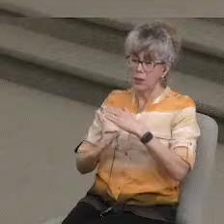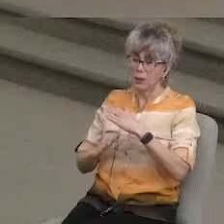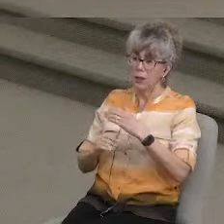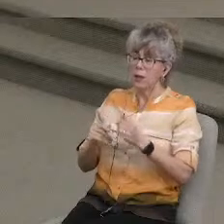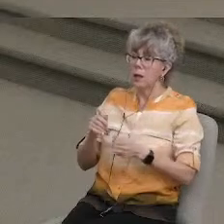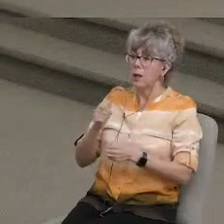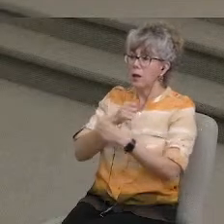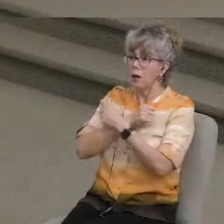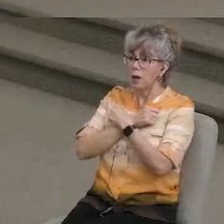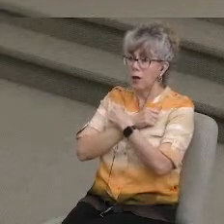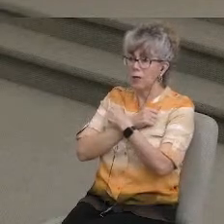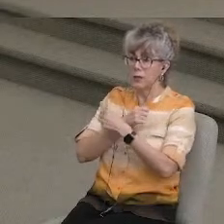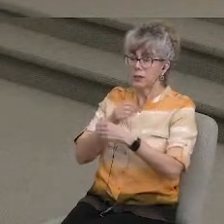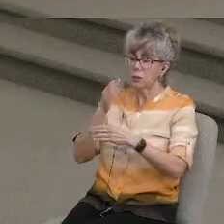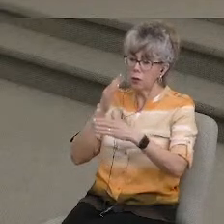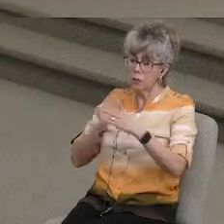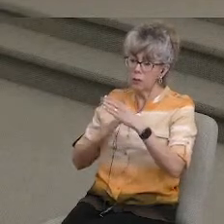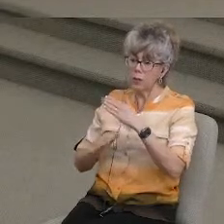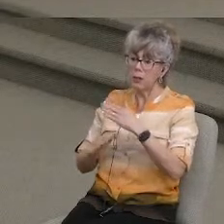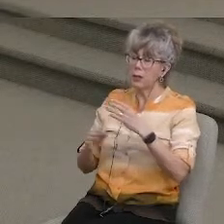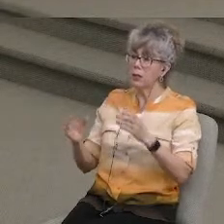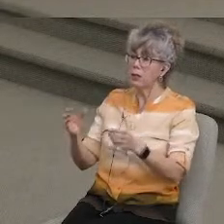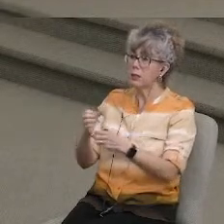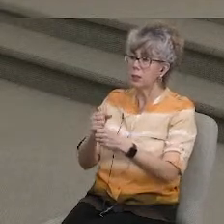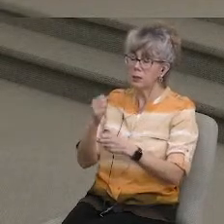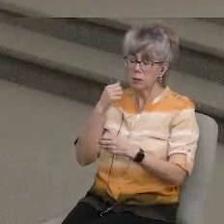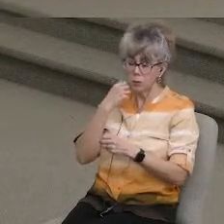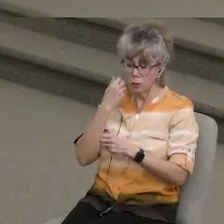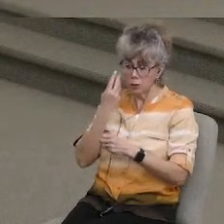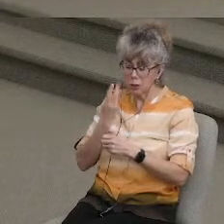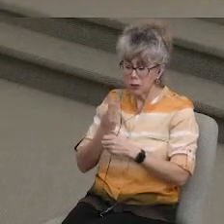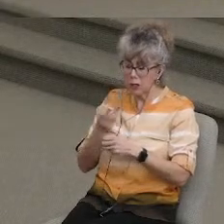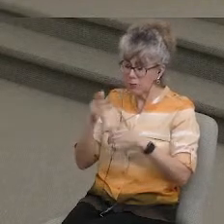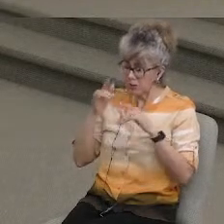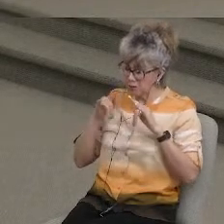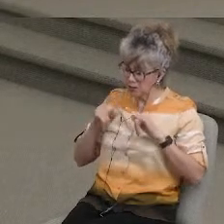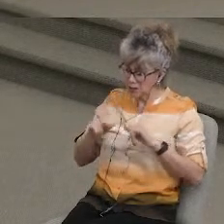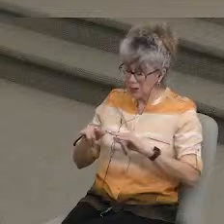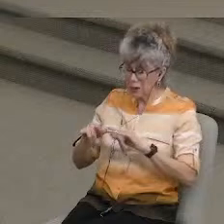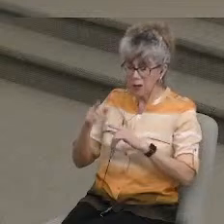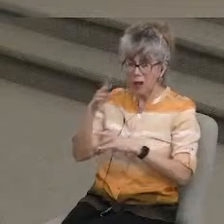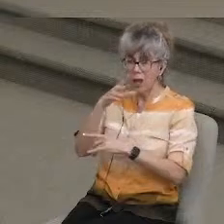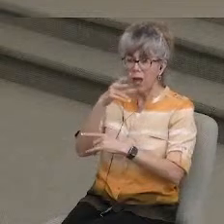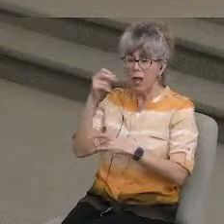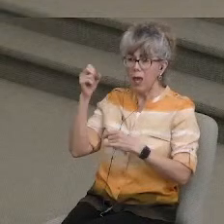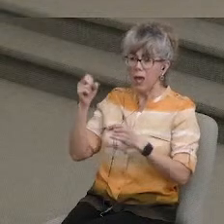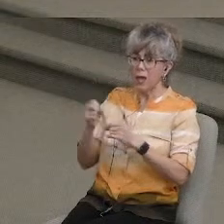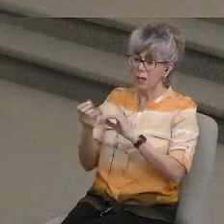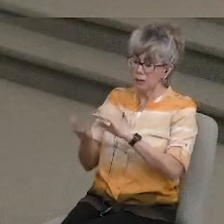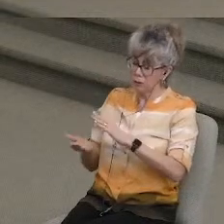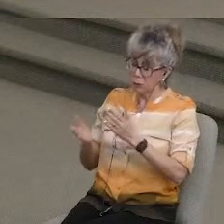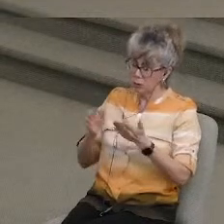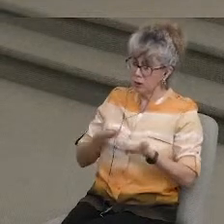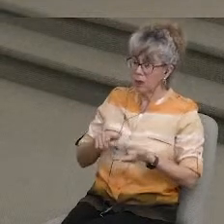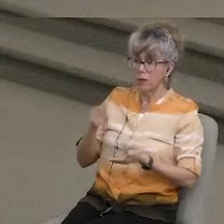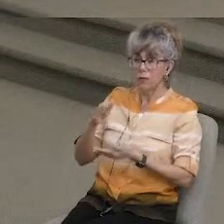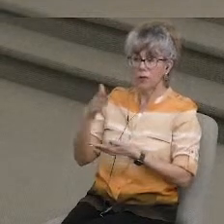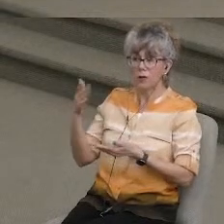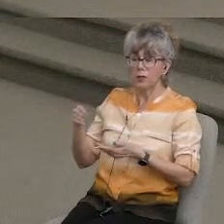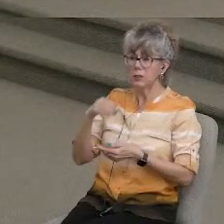Love is the premise of humility that takes on shame and ridicule and to suffer and to die for things he never